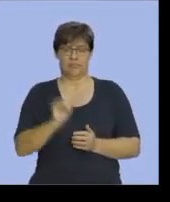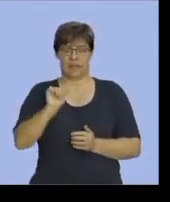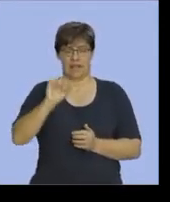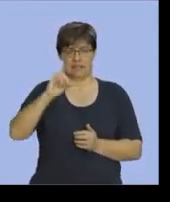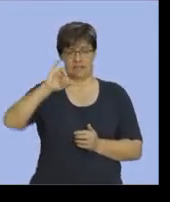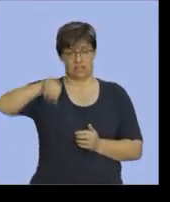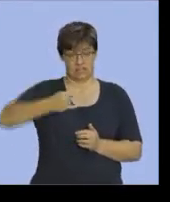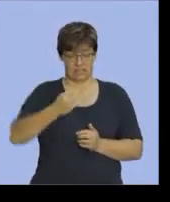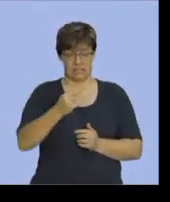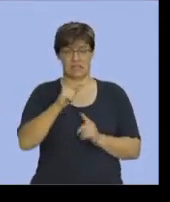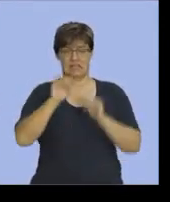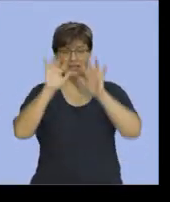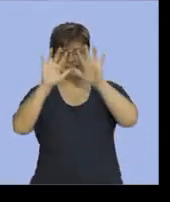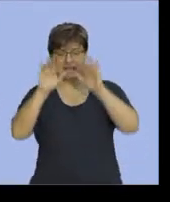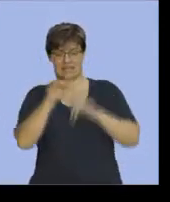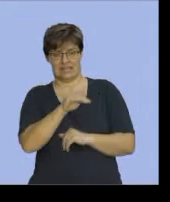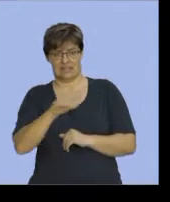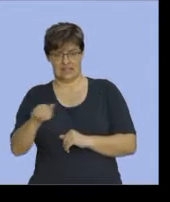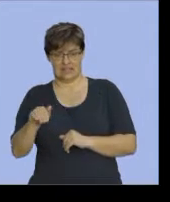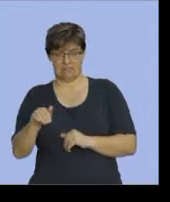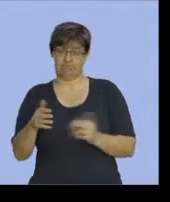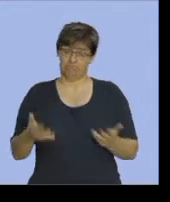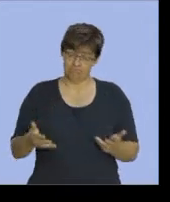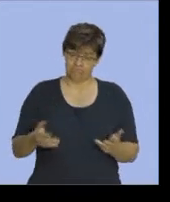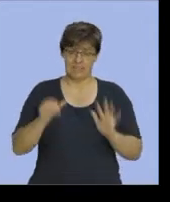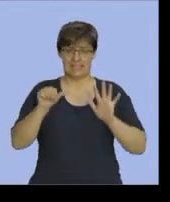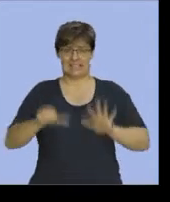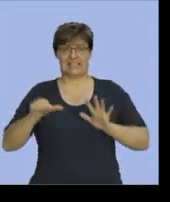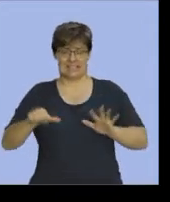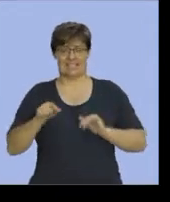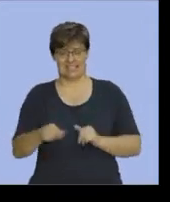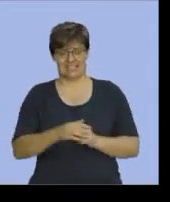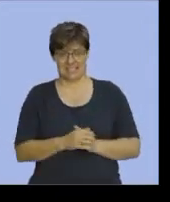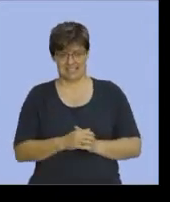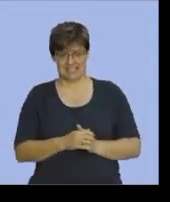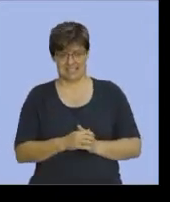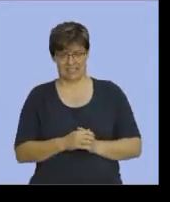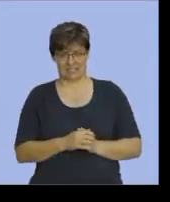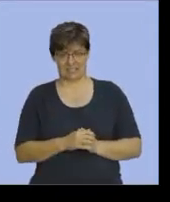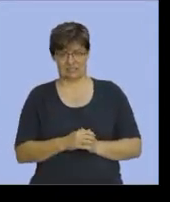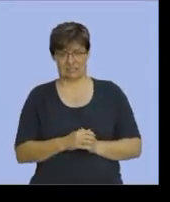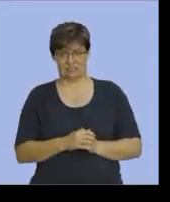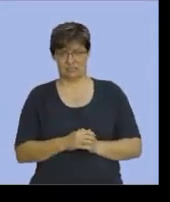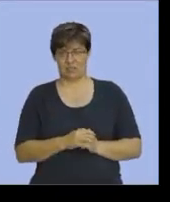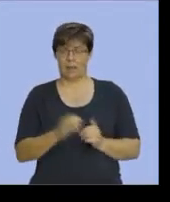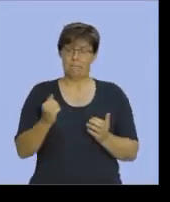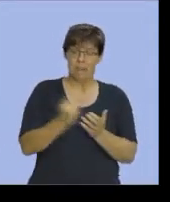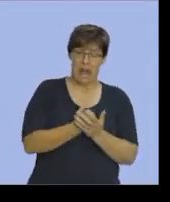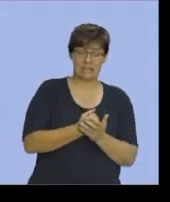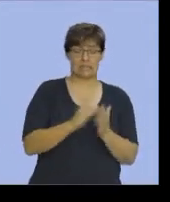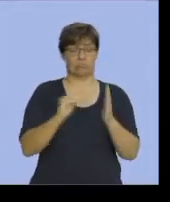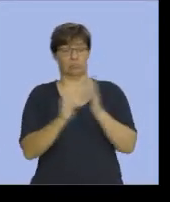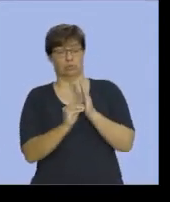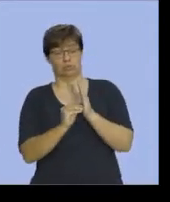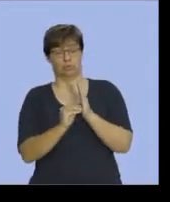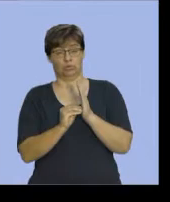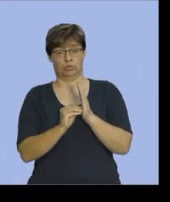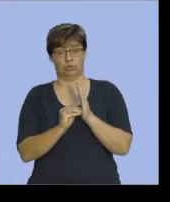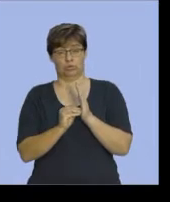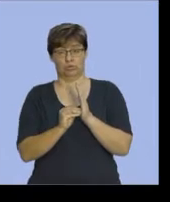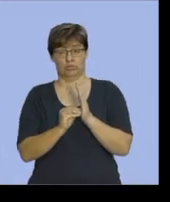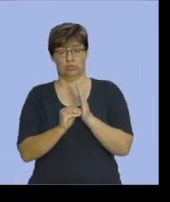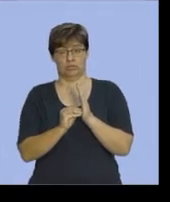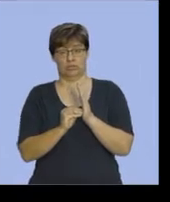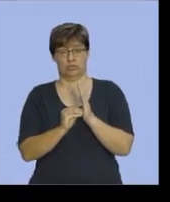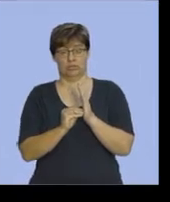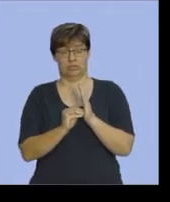my adjacent is 10 divided by 16. You don't necessarily need to write down